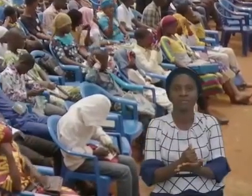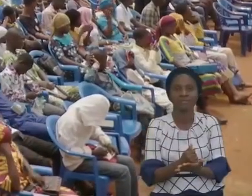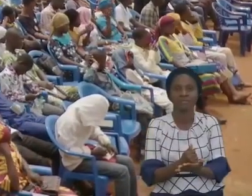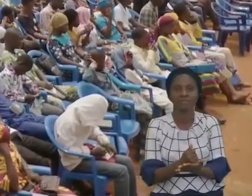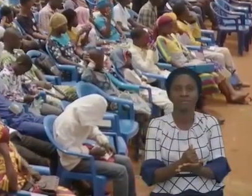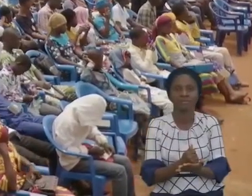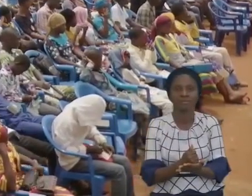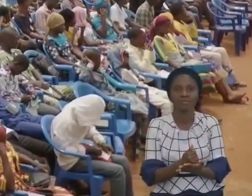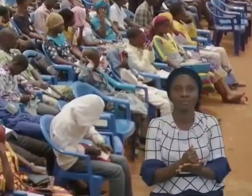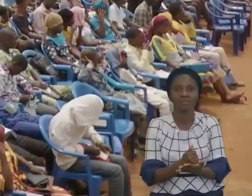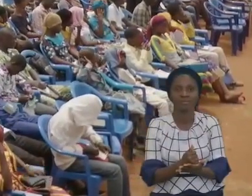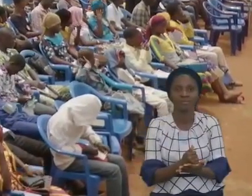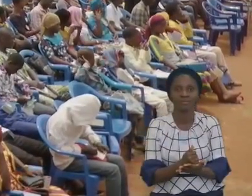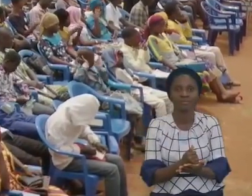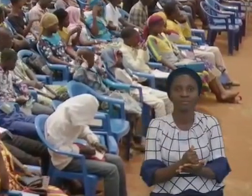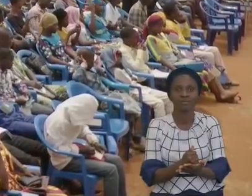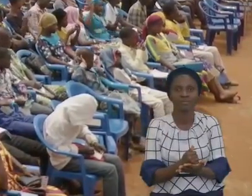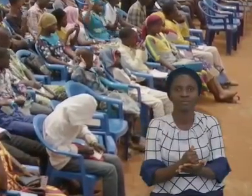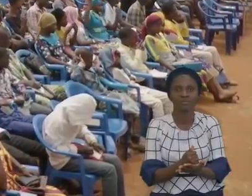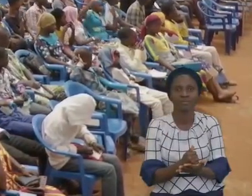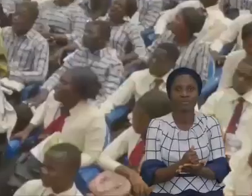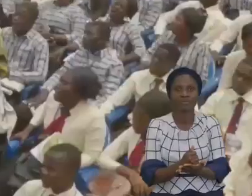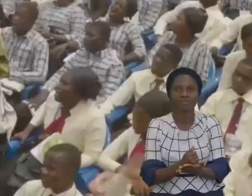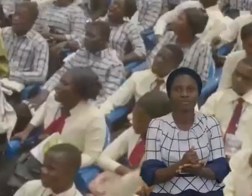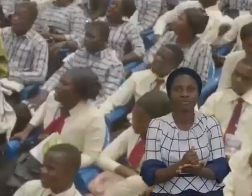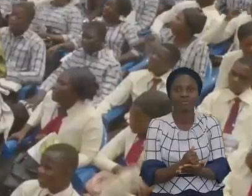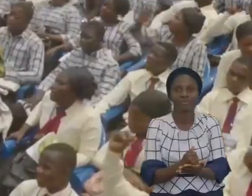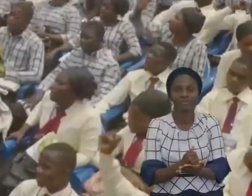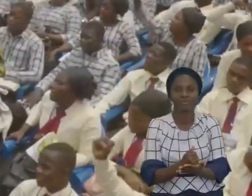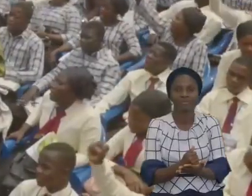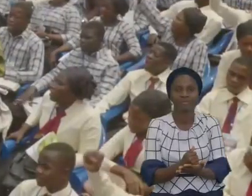And everybody said amen.